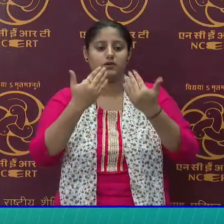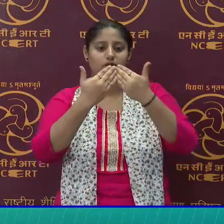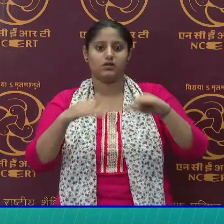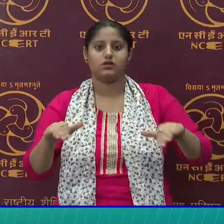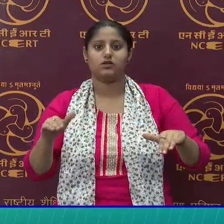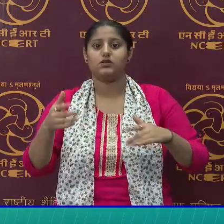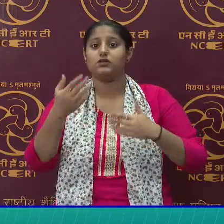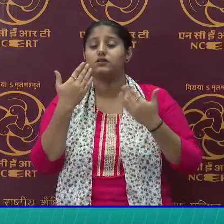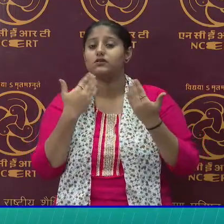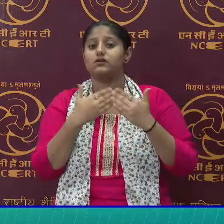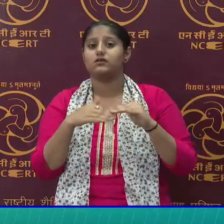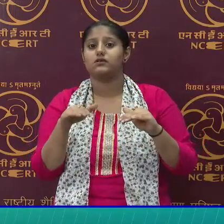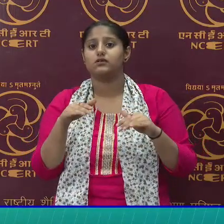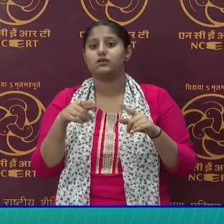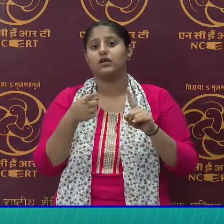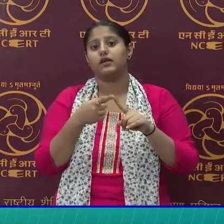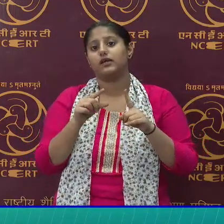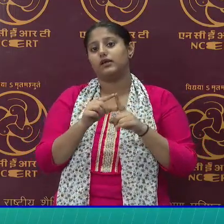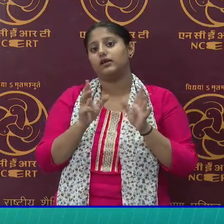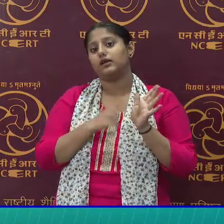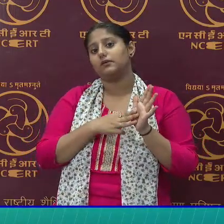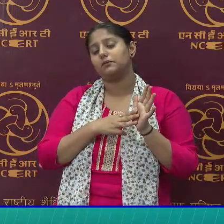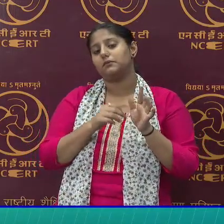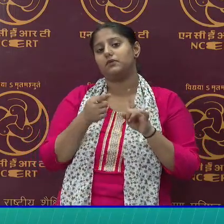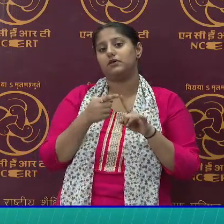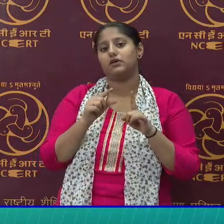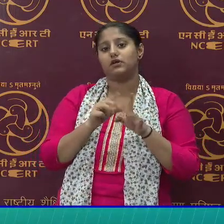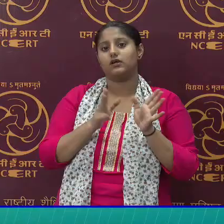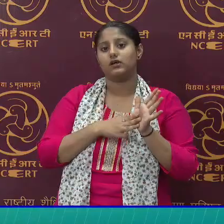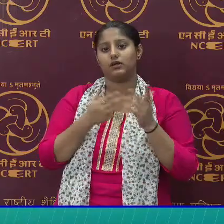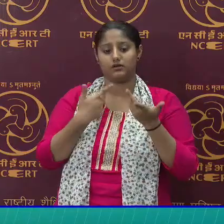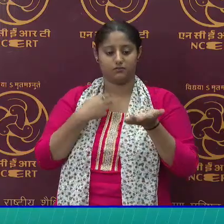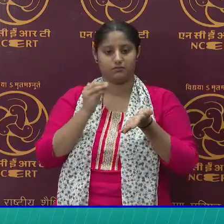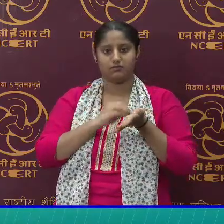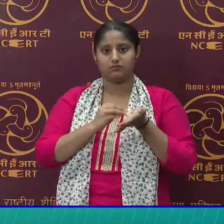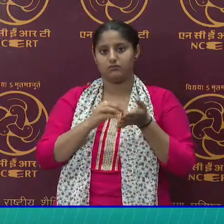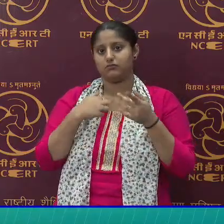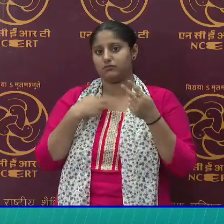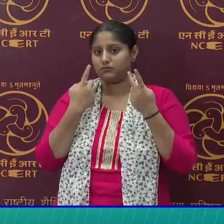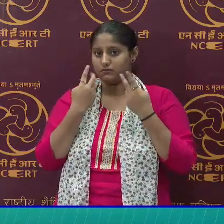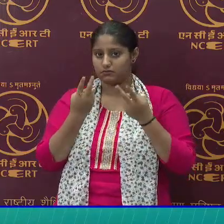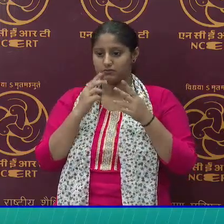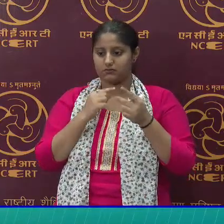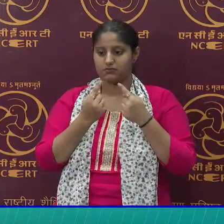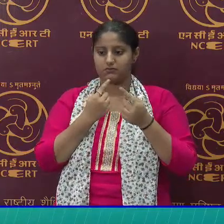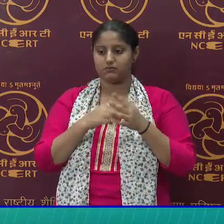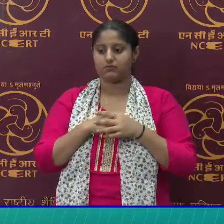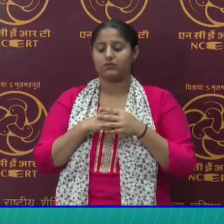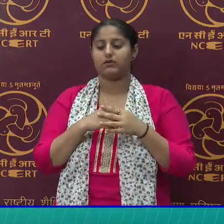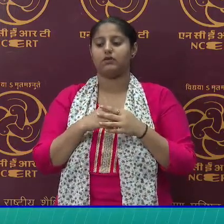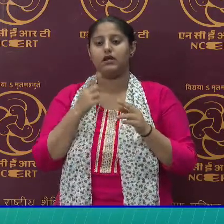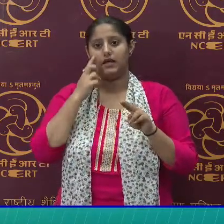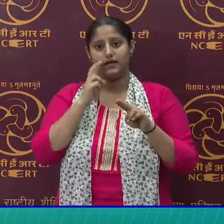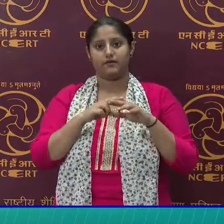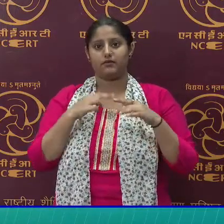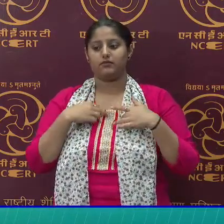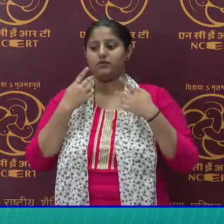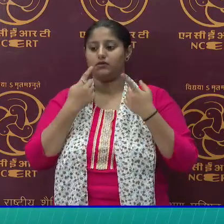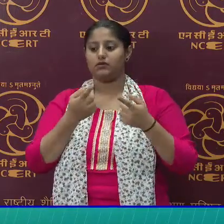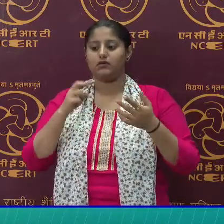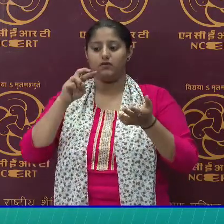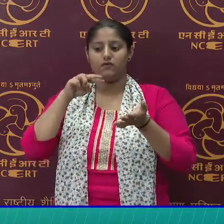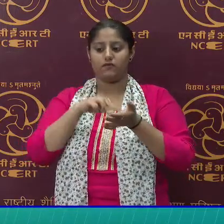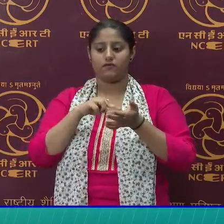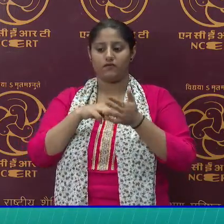to idioms. We are talking about idioms where we say the foot of